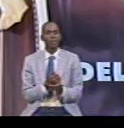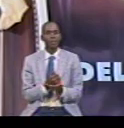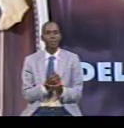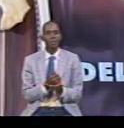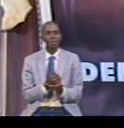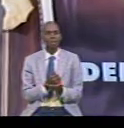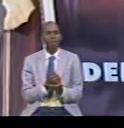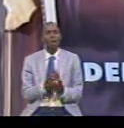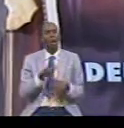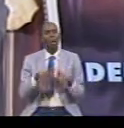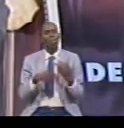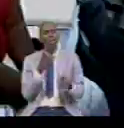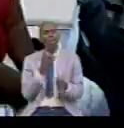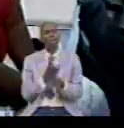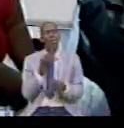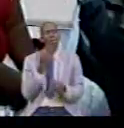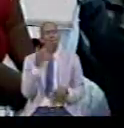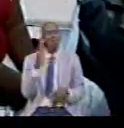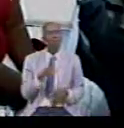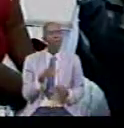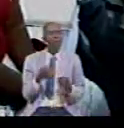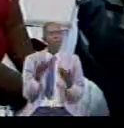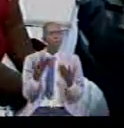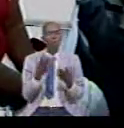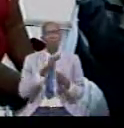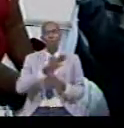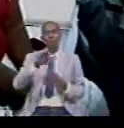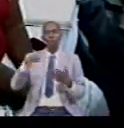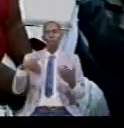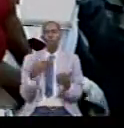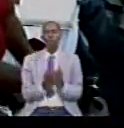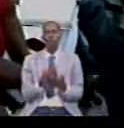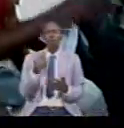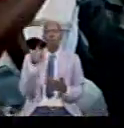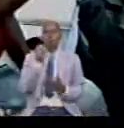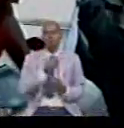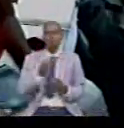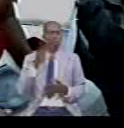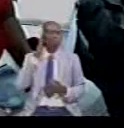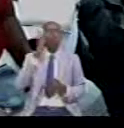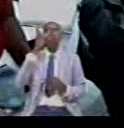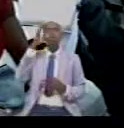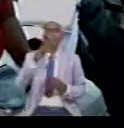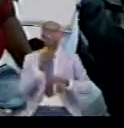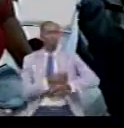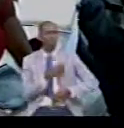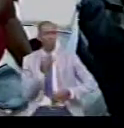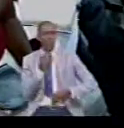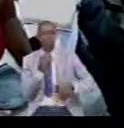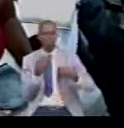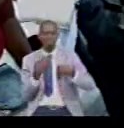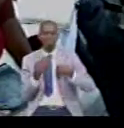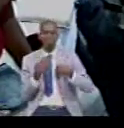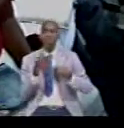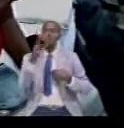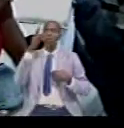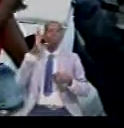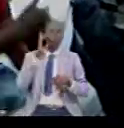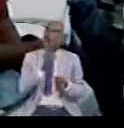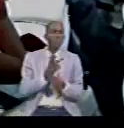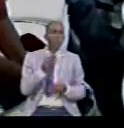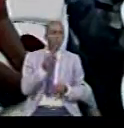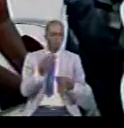How many kinds of evil? Who is going to be protected? Who is going to be kept?